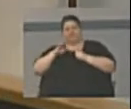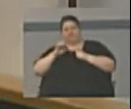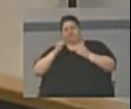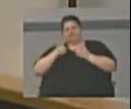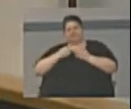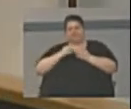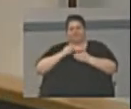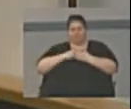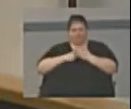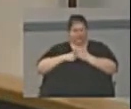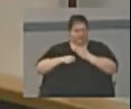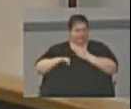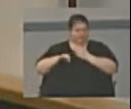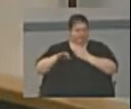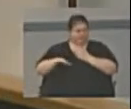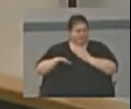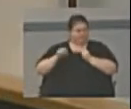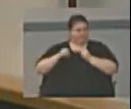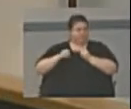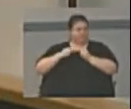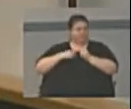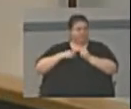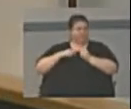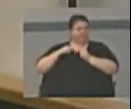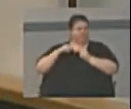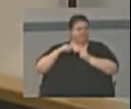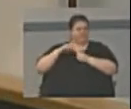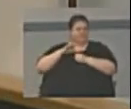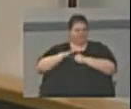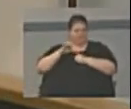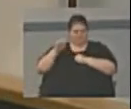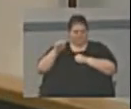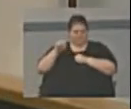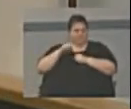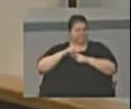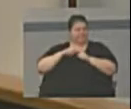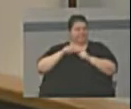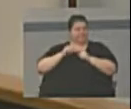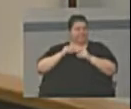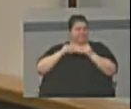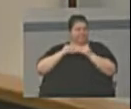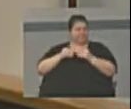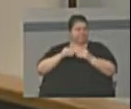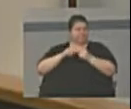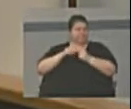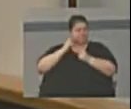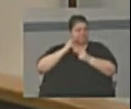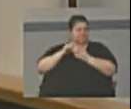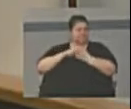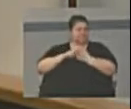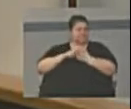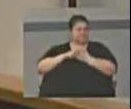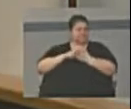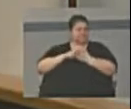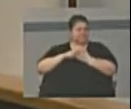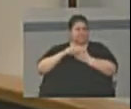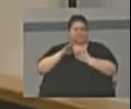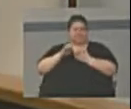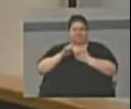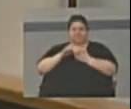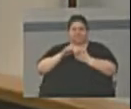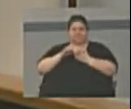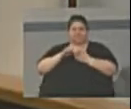paying taxes. So I vote aye, and I look forward to seeing this be an integral part of our new